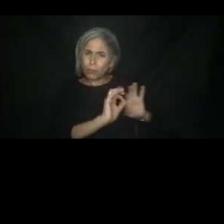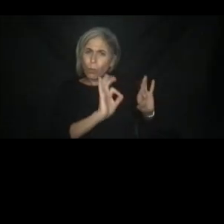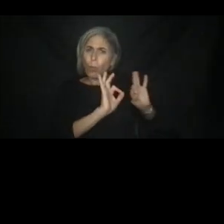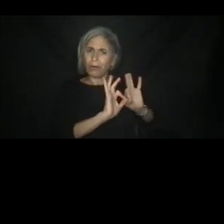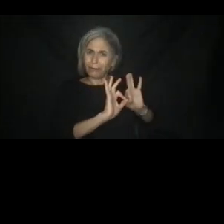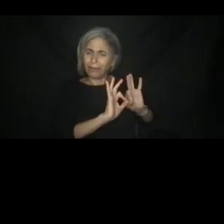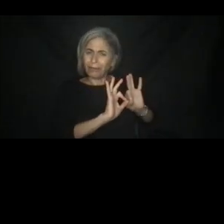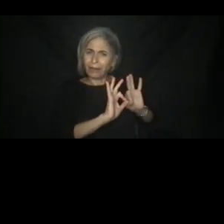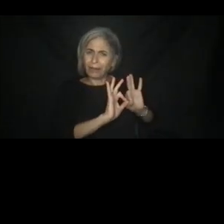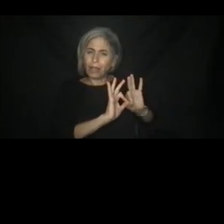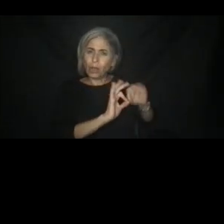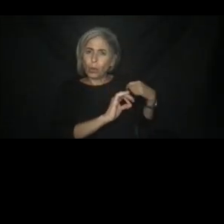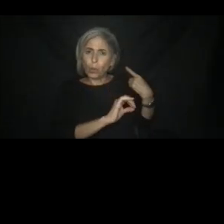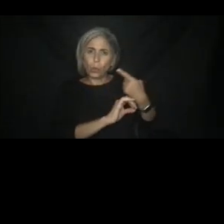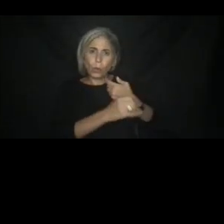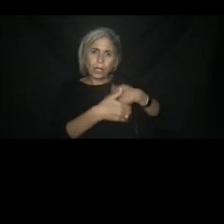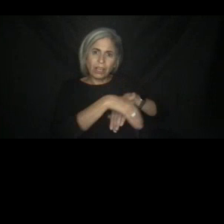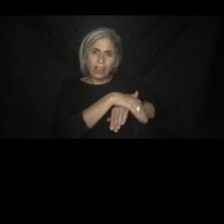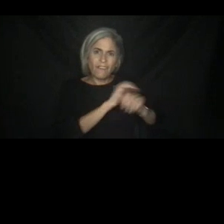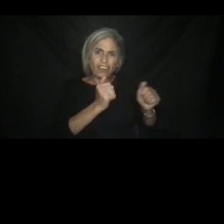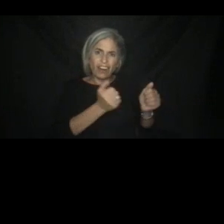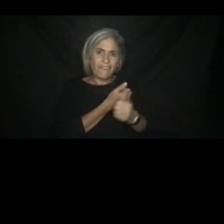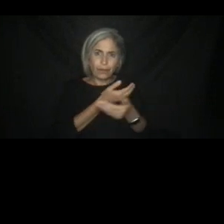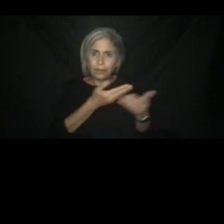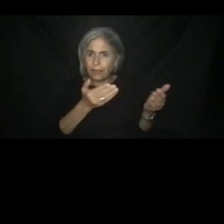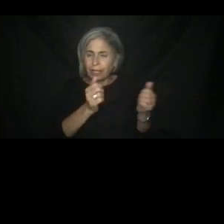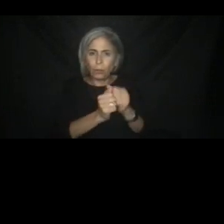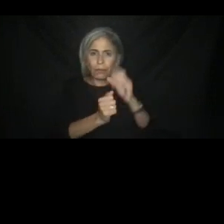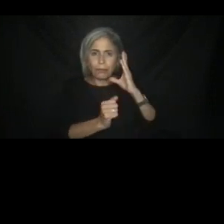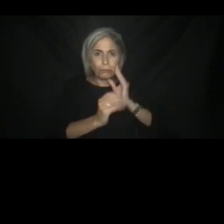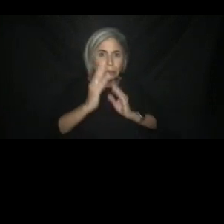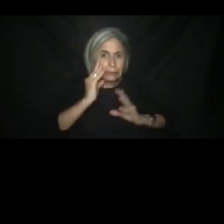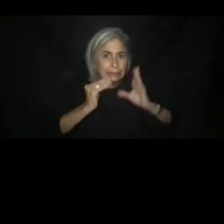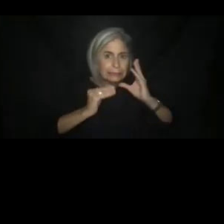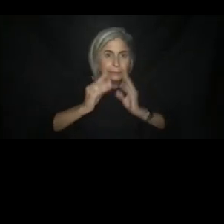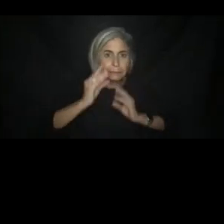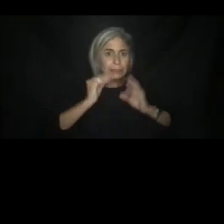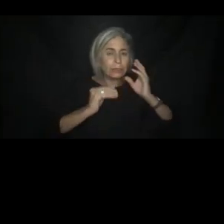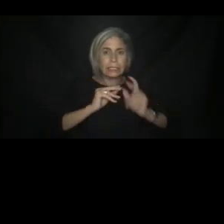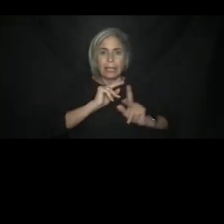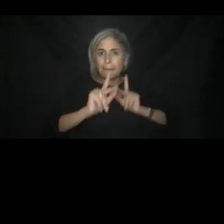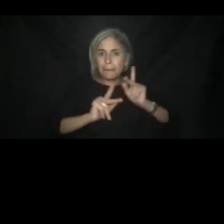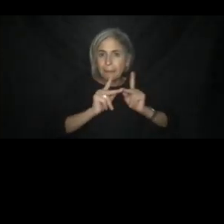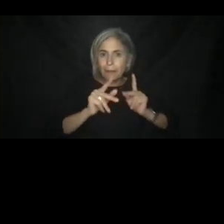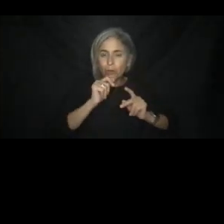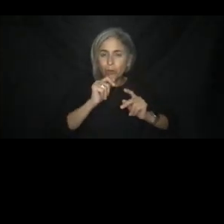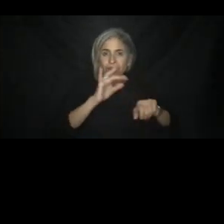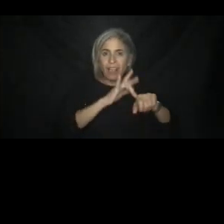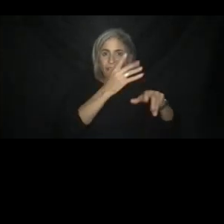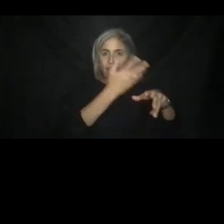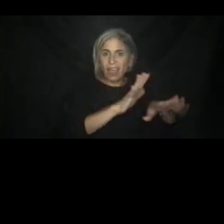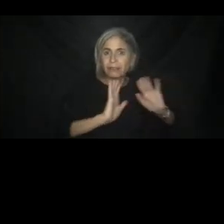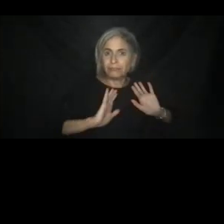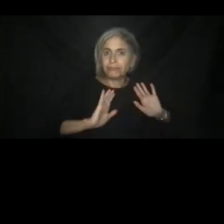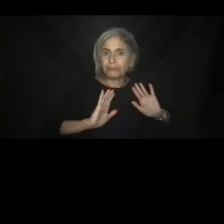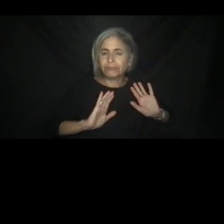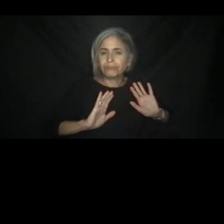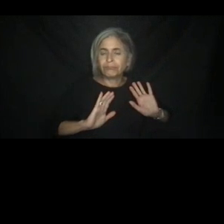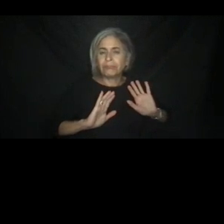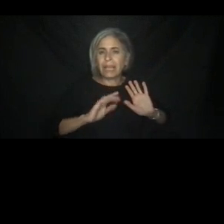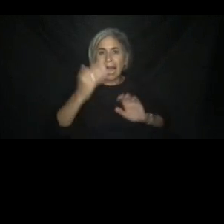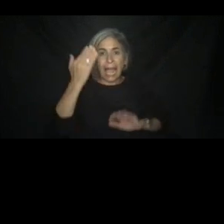that we cover all bases with experienced people who have been there, done that before. I don't know